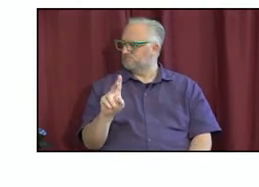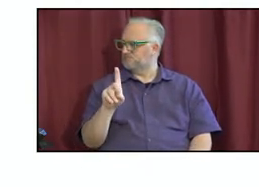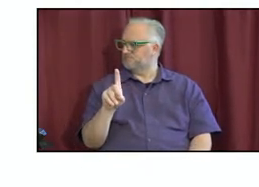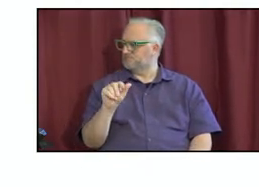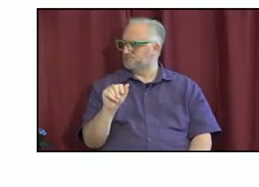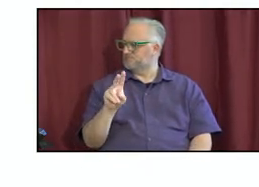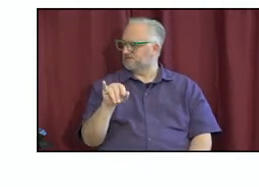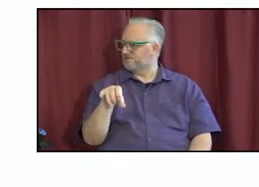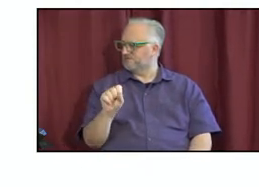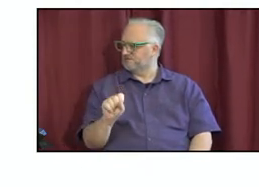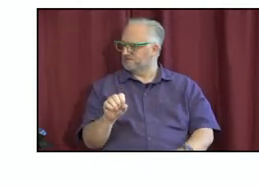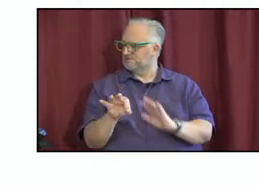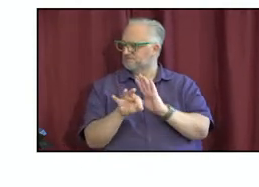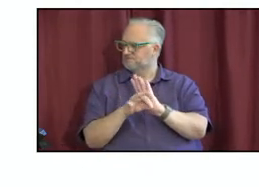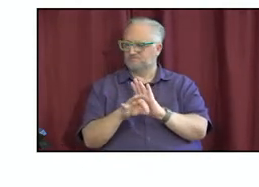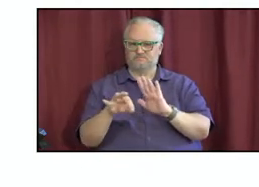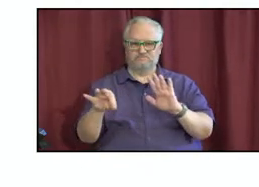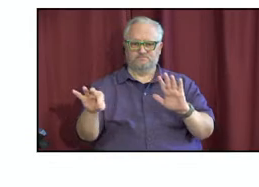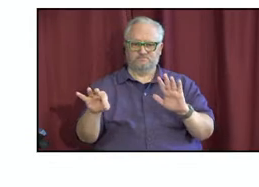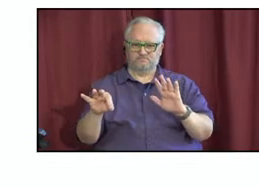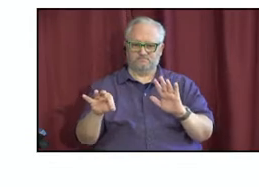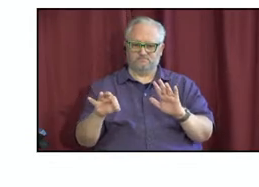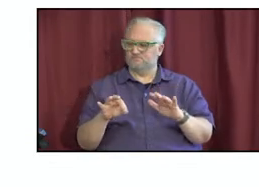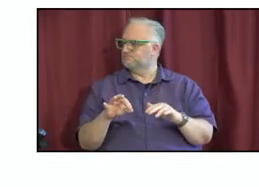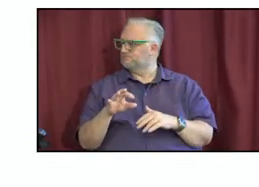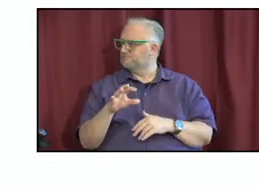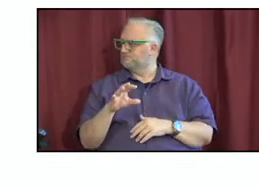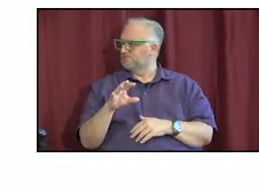John Davis,